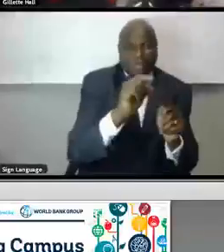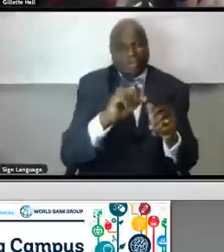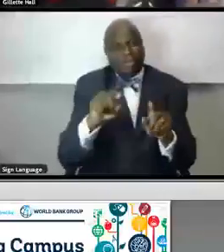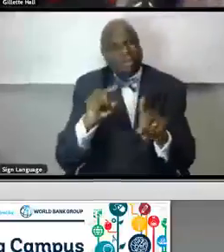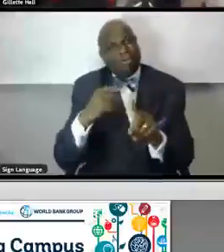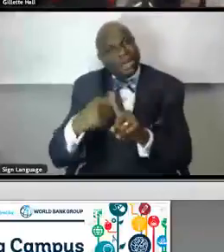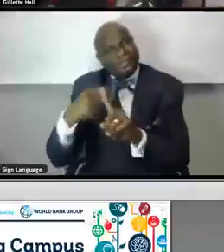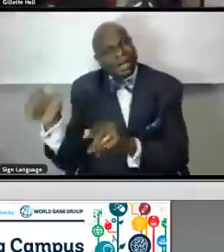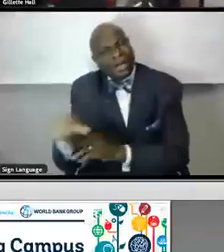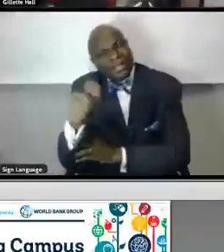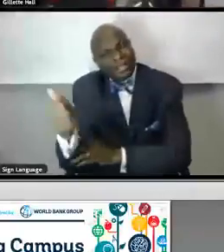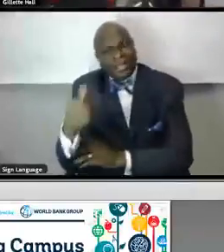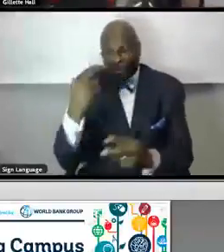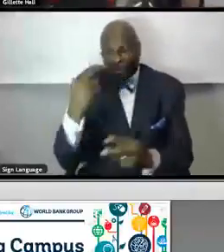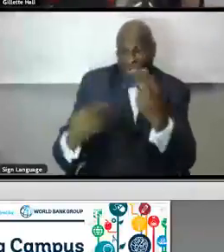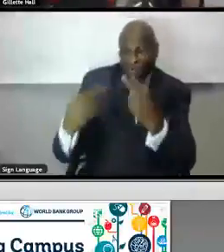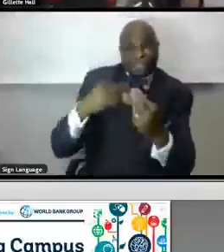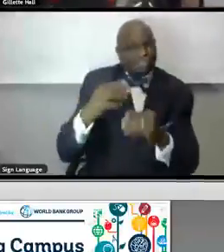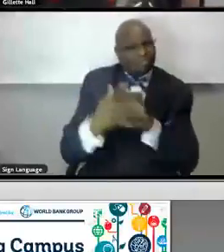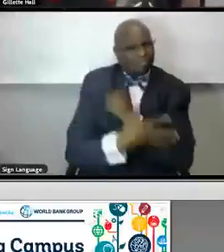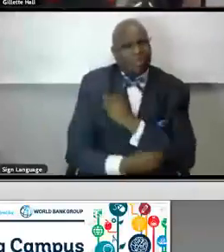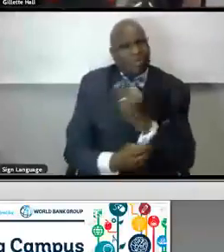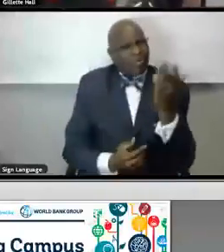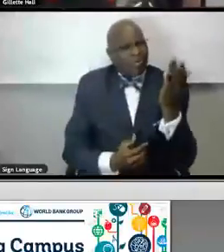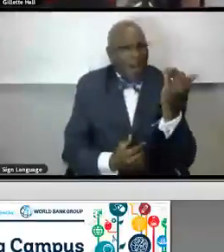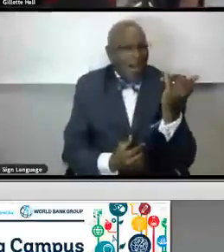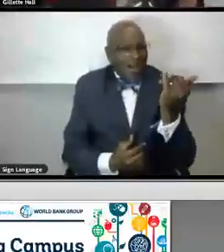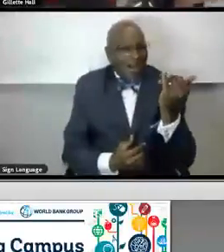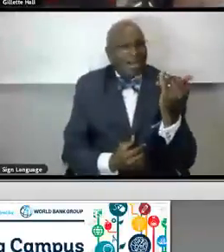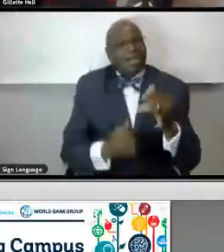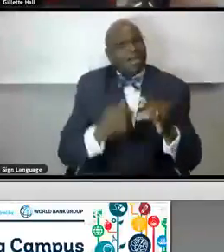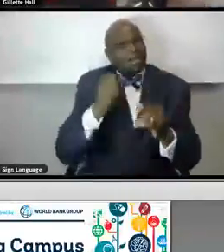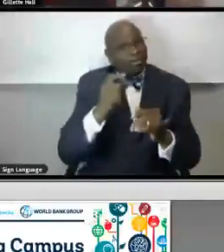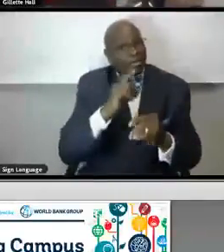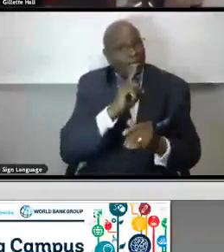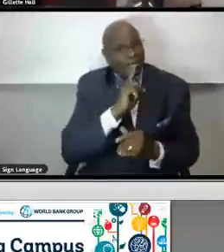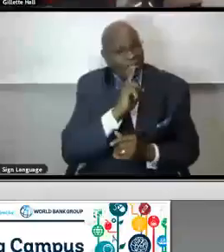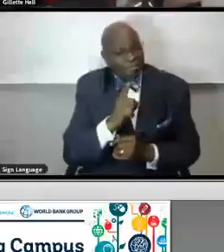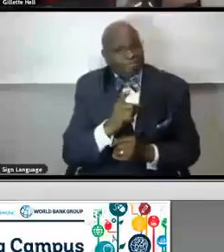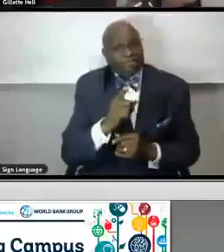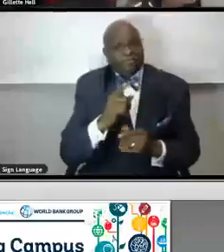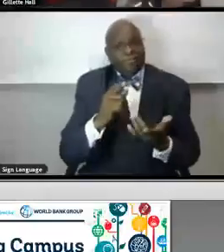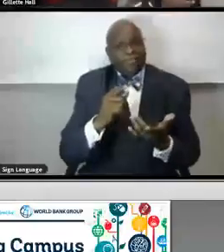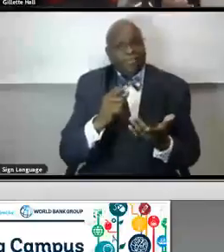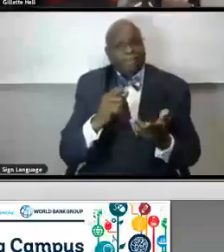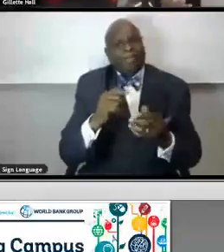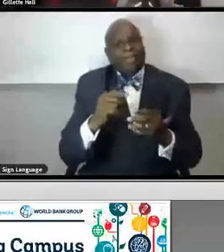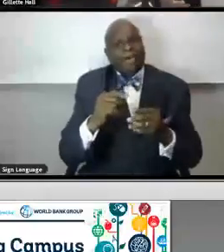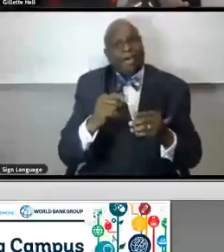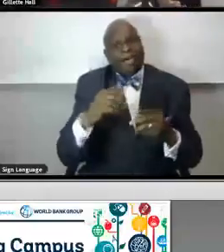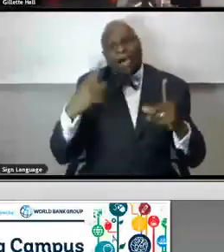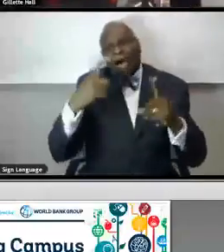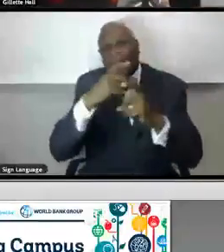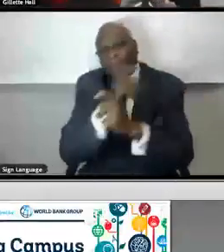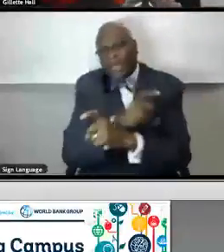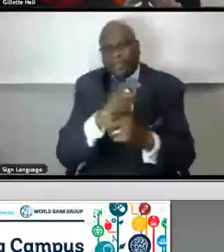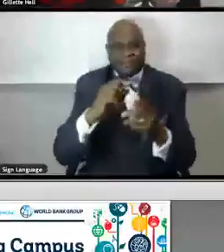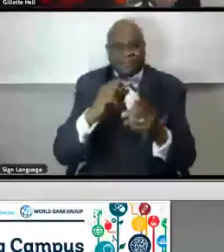in which they view us as being poor. So there is a a complex